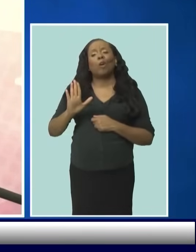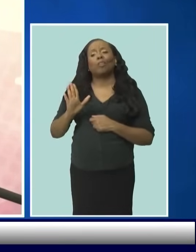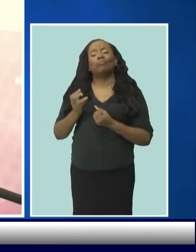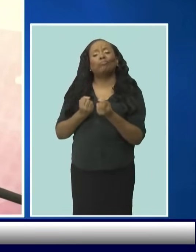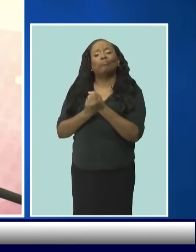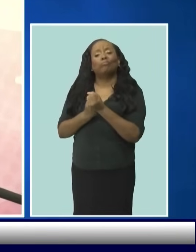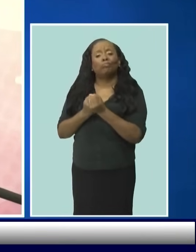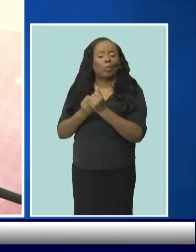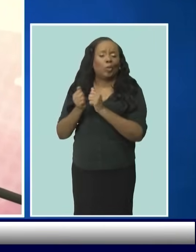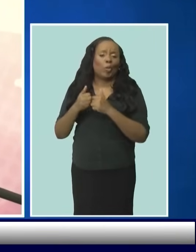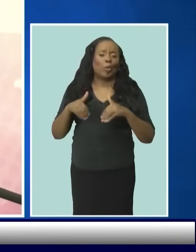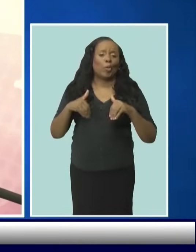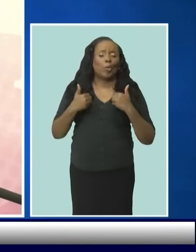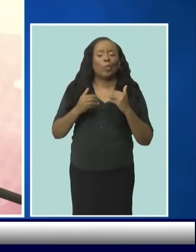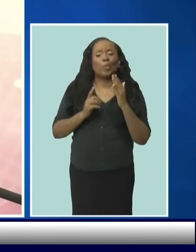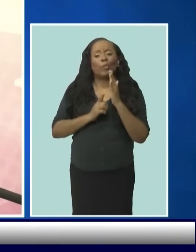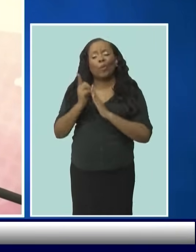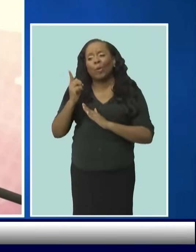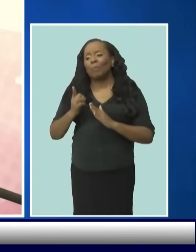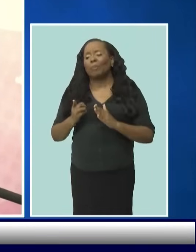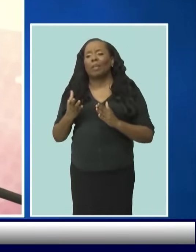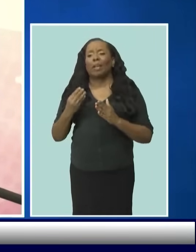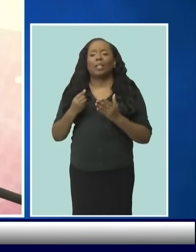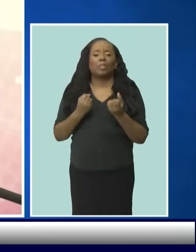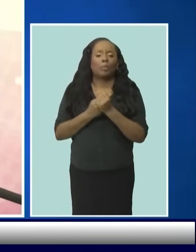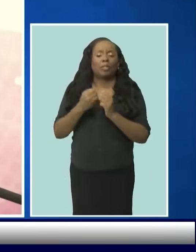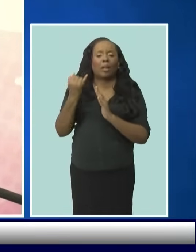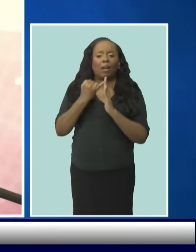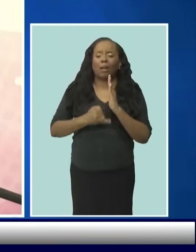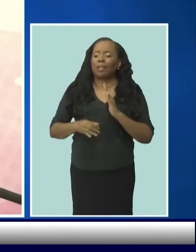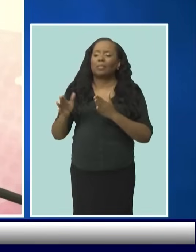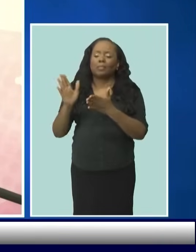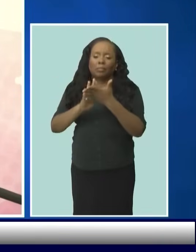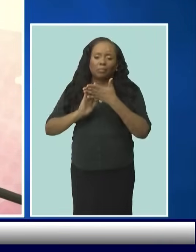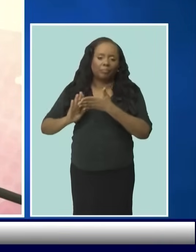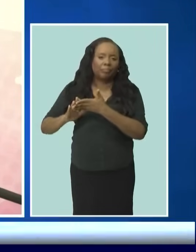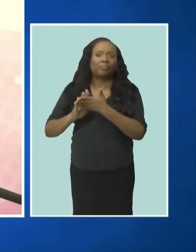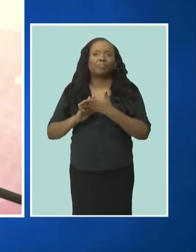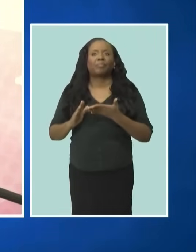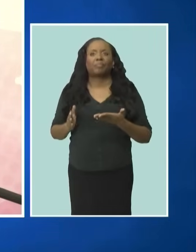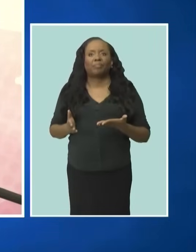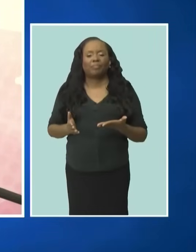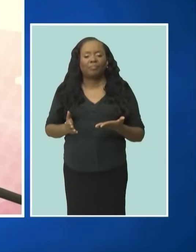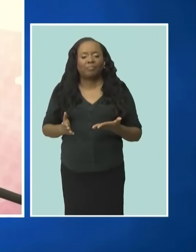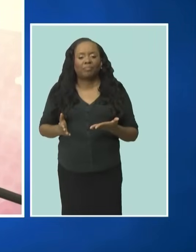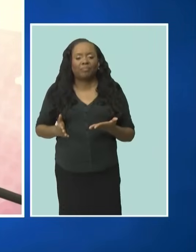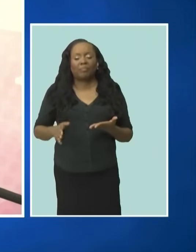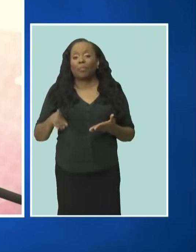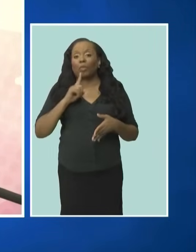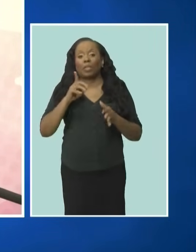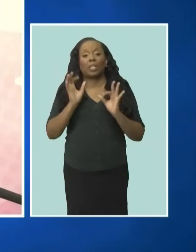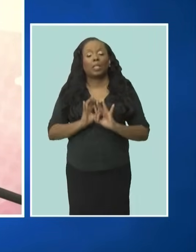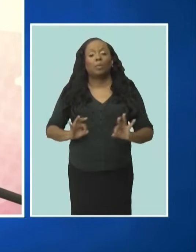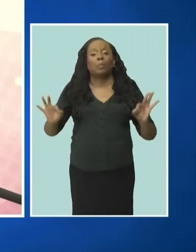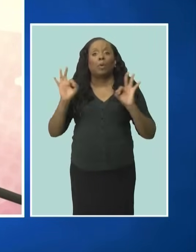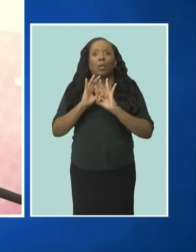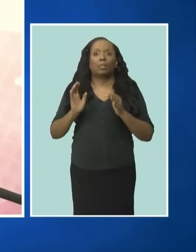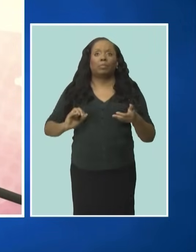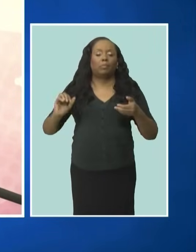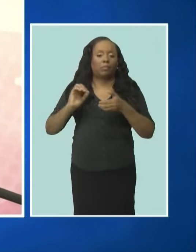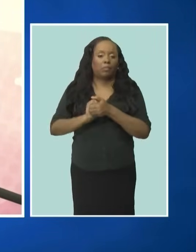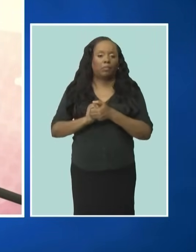preservation through your investment in the arts remains very commendable. We cannot overstate how vital that partnership is